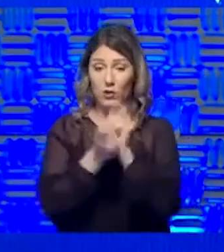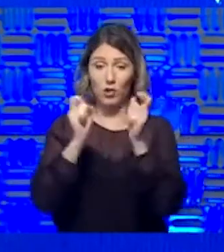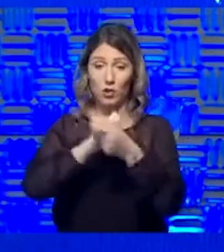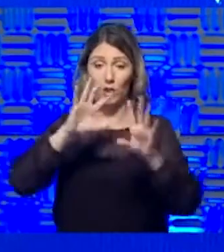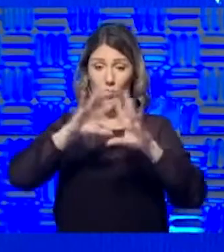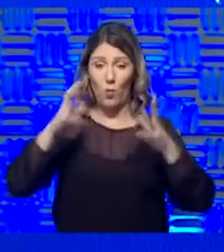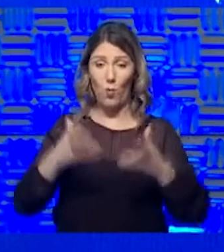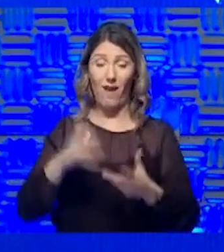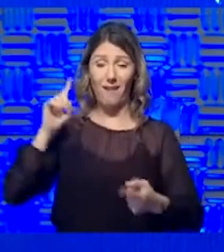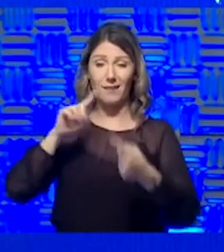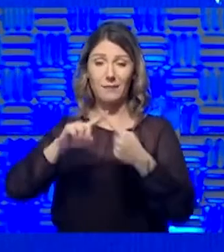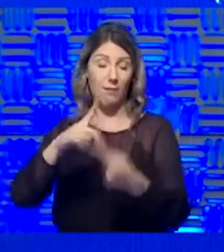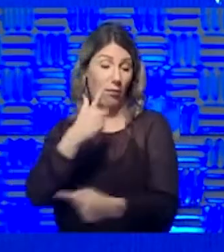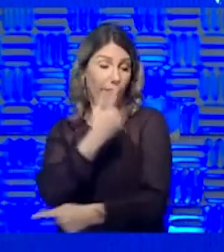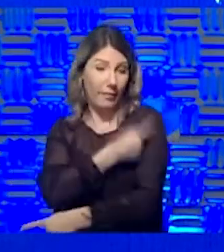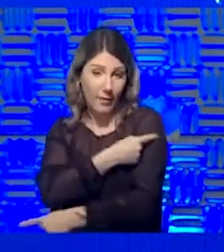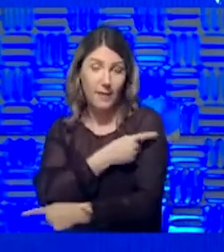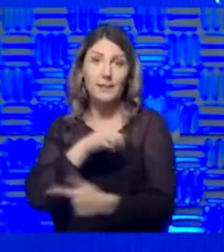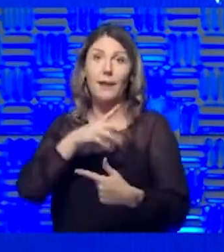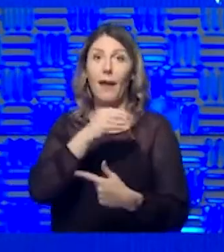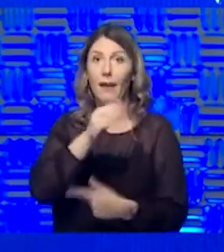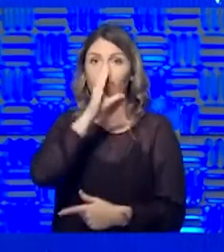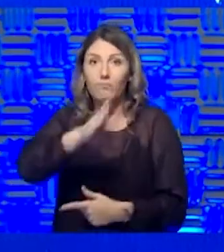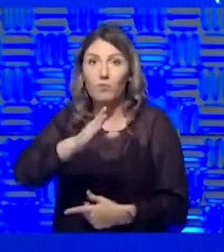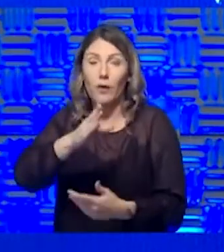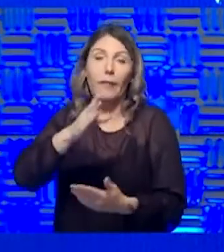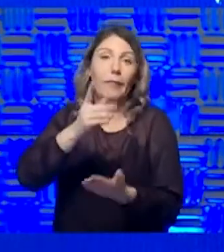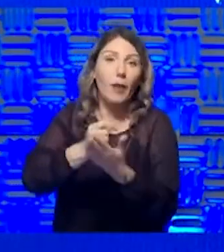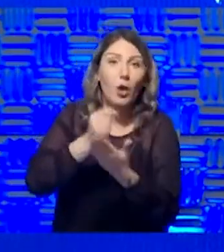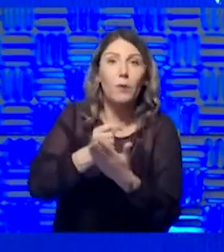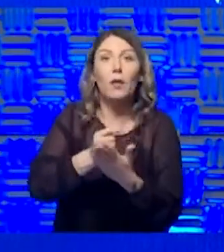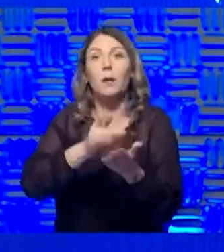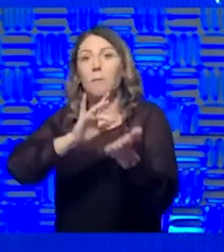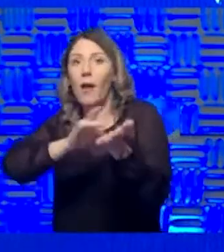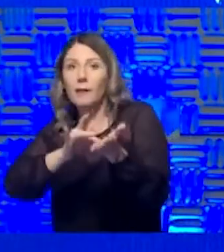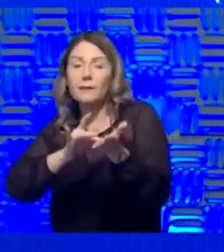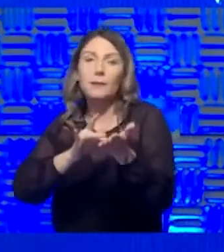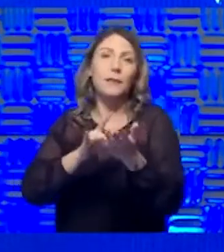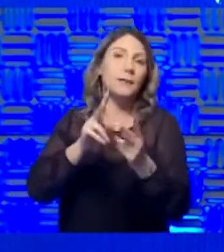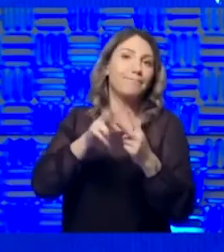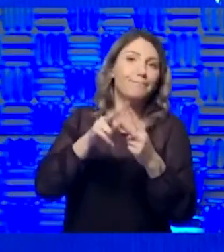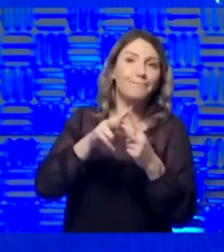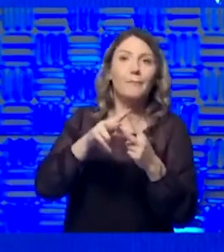direct therapy available that we know is effective, and hopefully it'll be things like hydroxychloroquine or